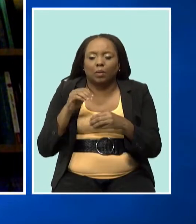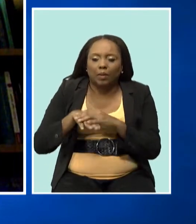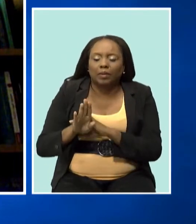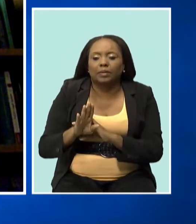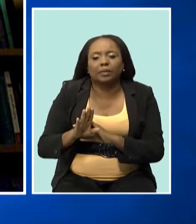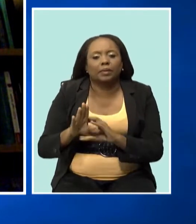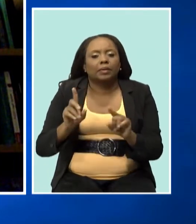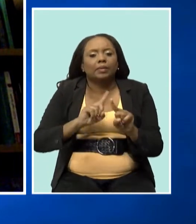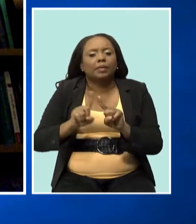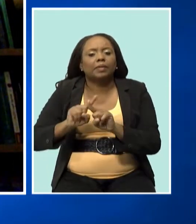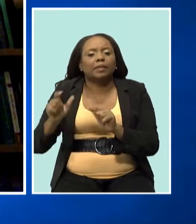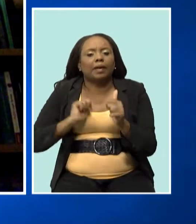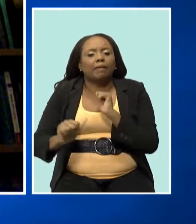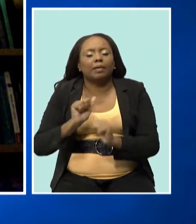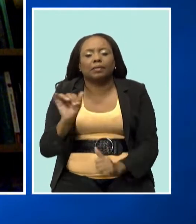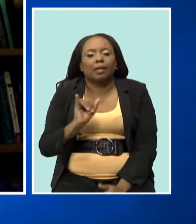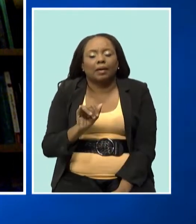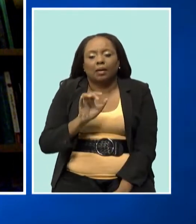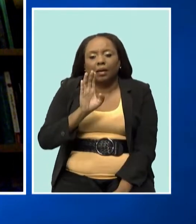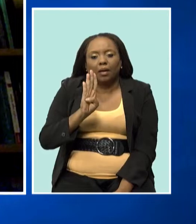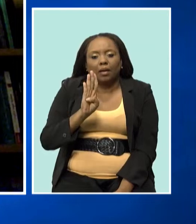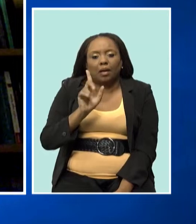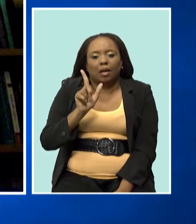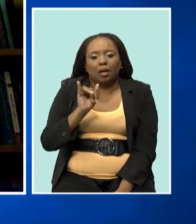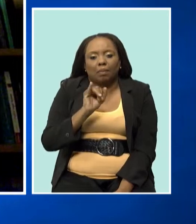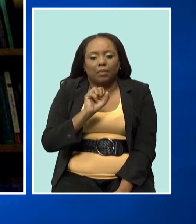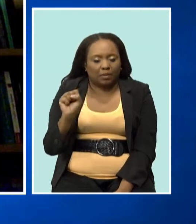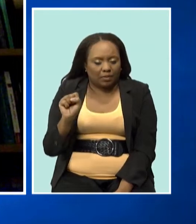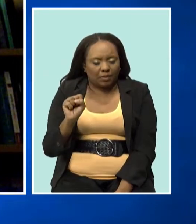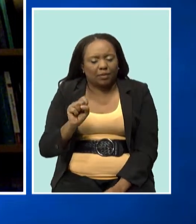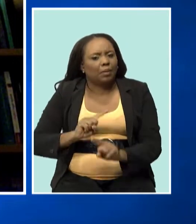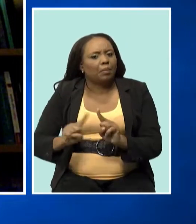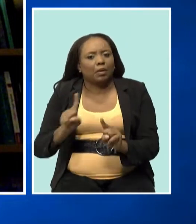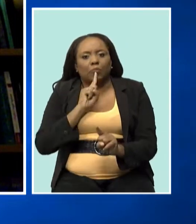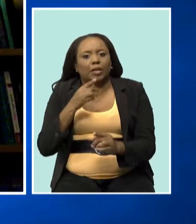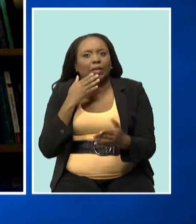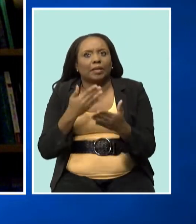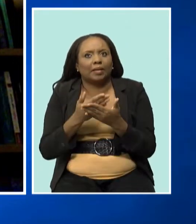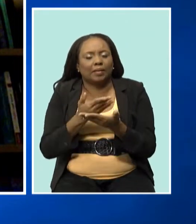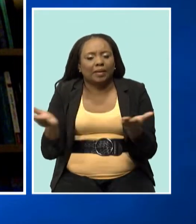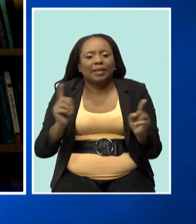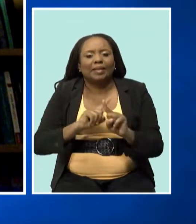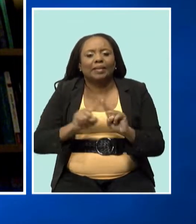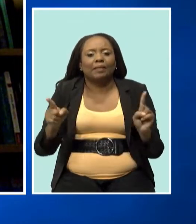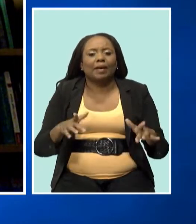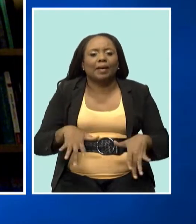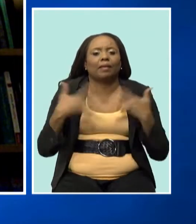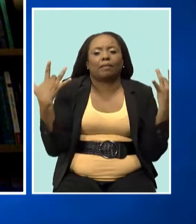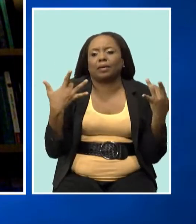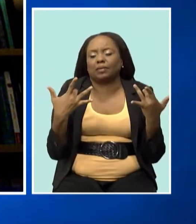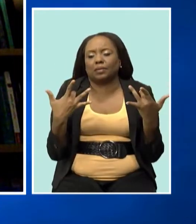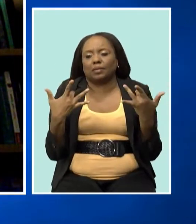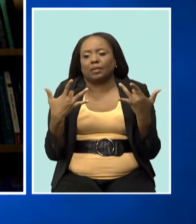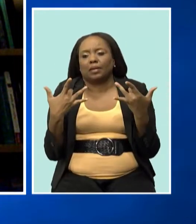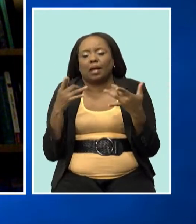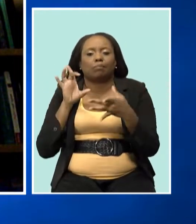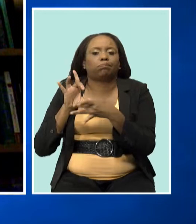whole different experience, and joining the two brands, Esquire Entertainment and Vida. And the earlier we